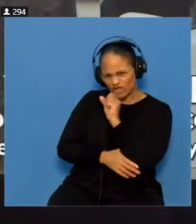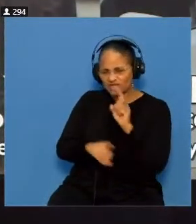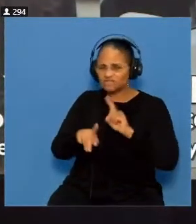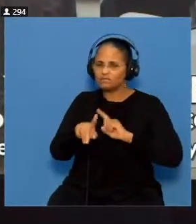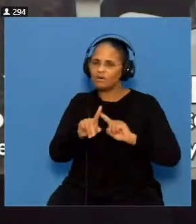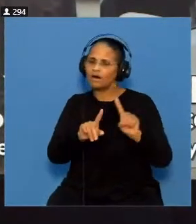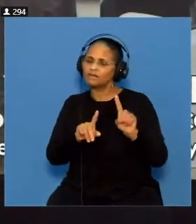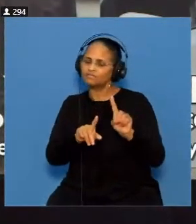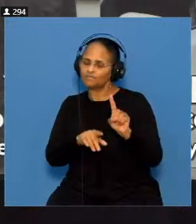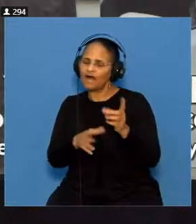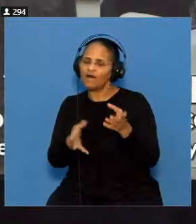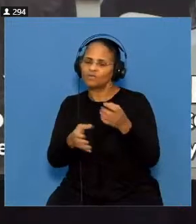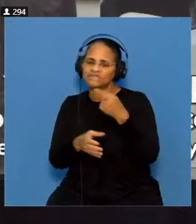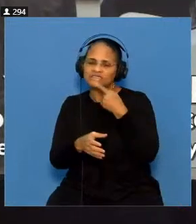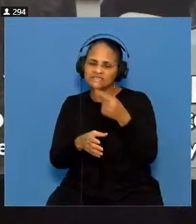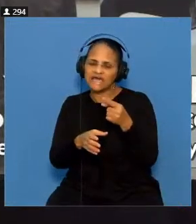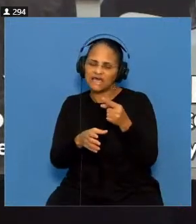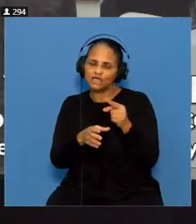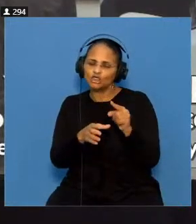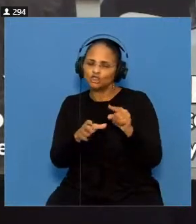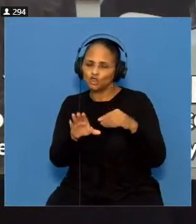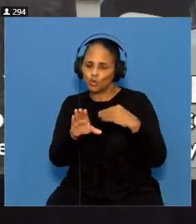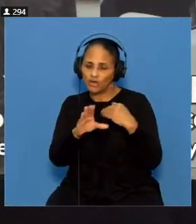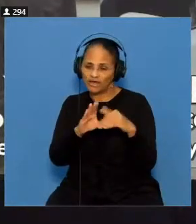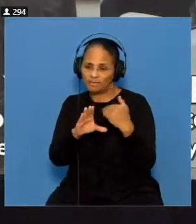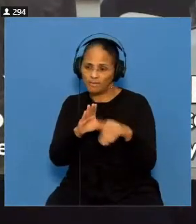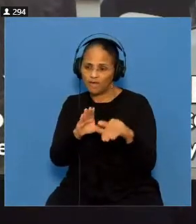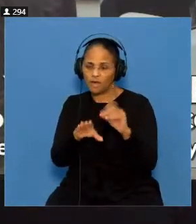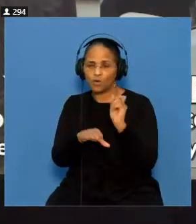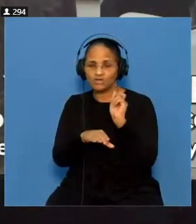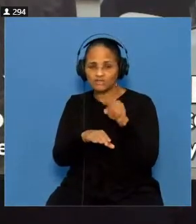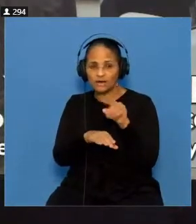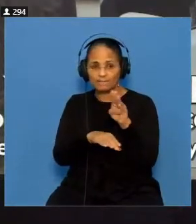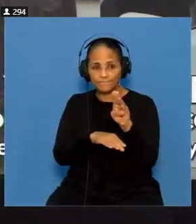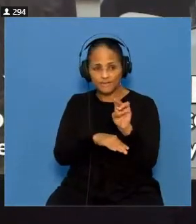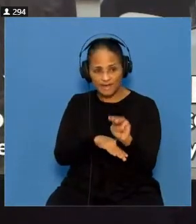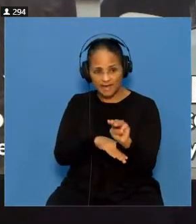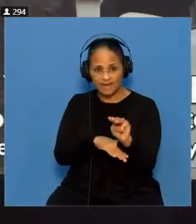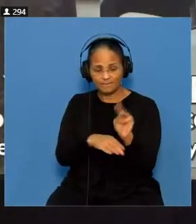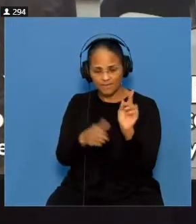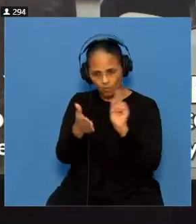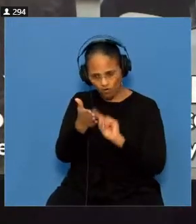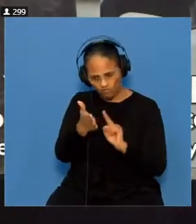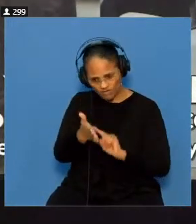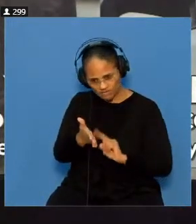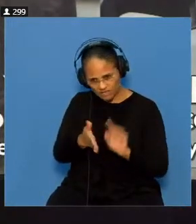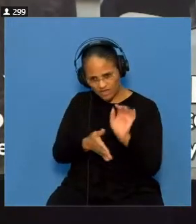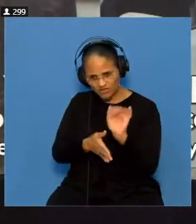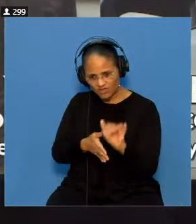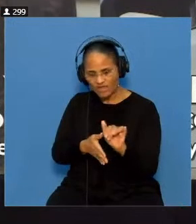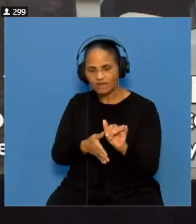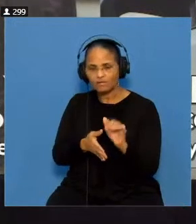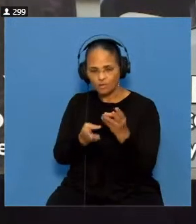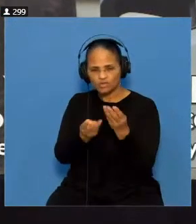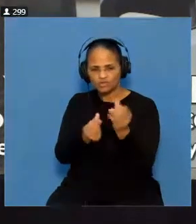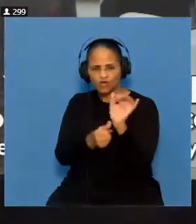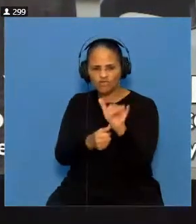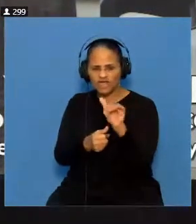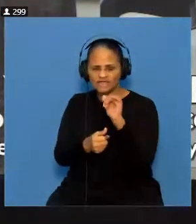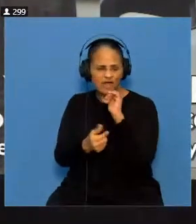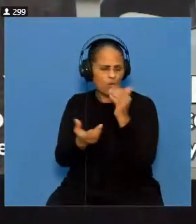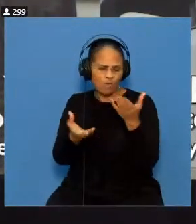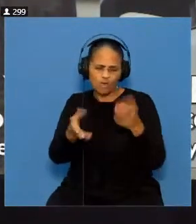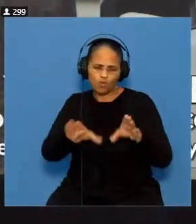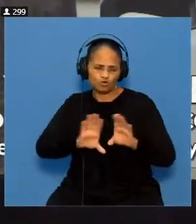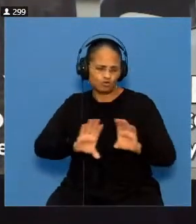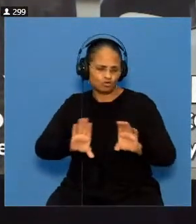that individual to email Minister of Finance at gov.bm. I'm sure the minister will look into that, and we can resolve that. That's not what we want